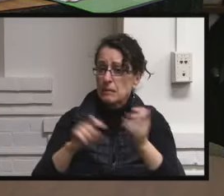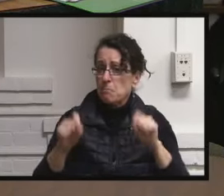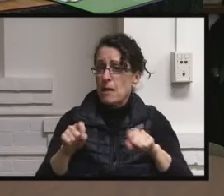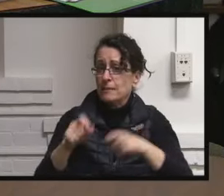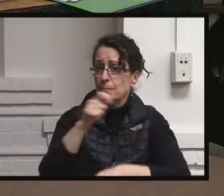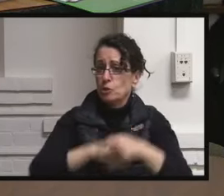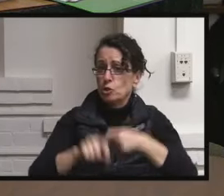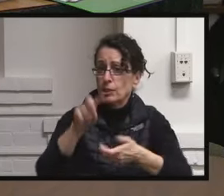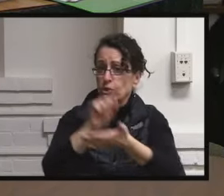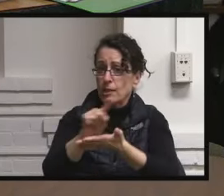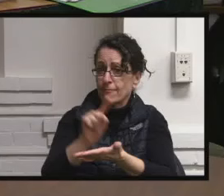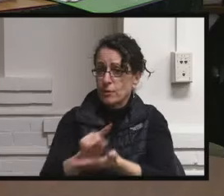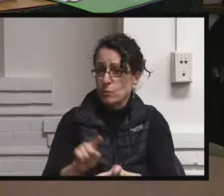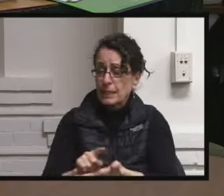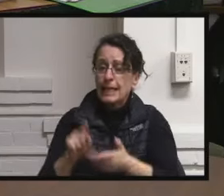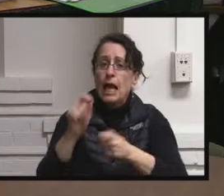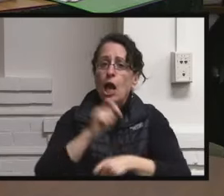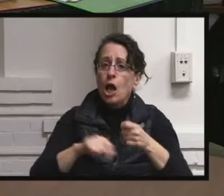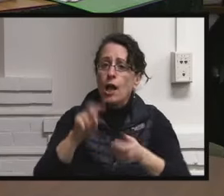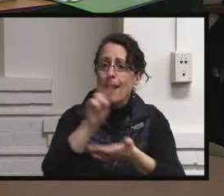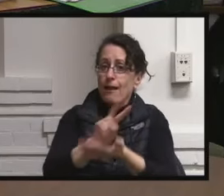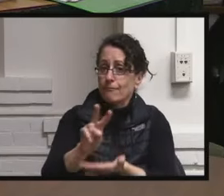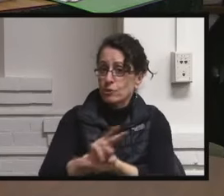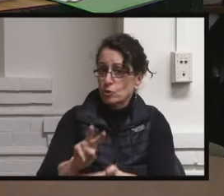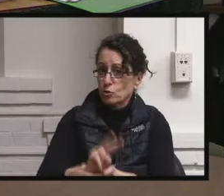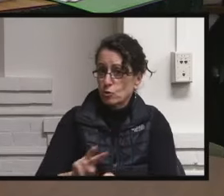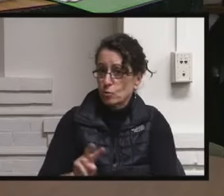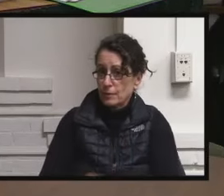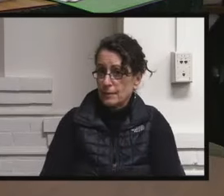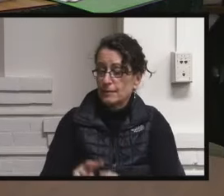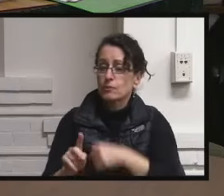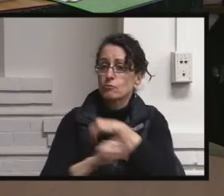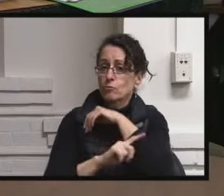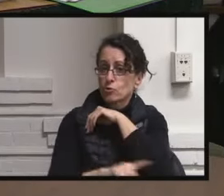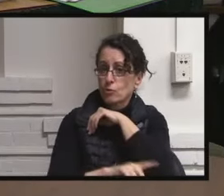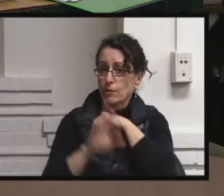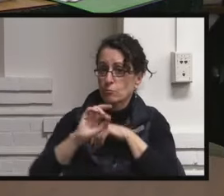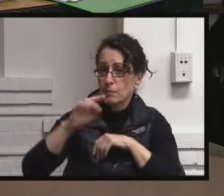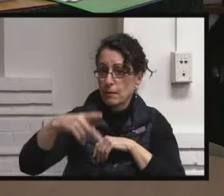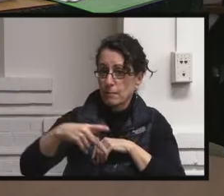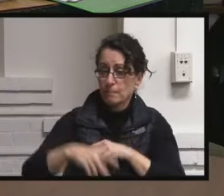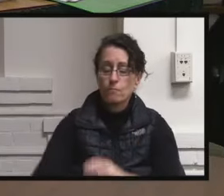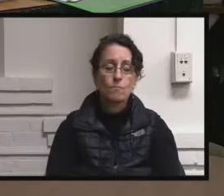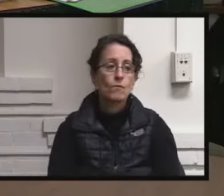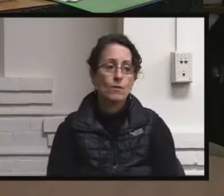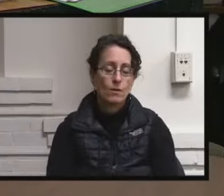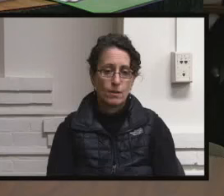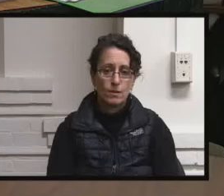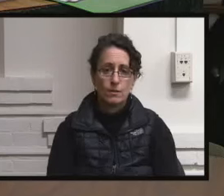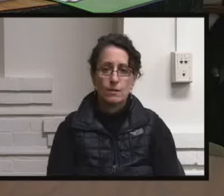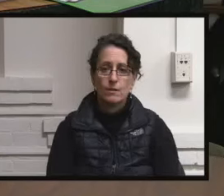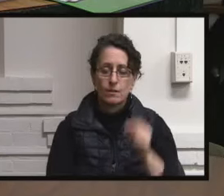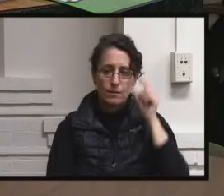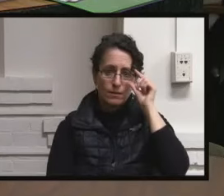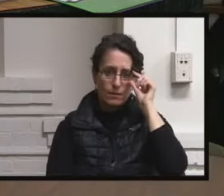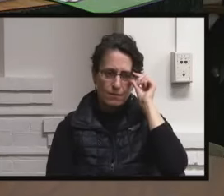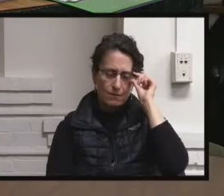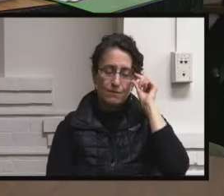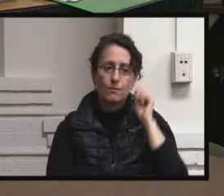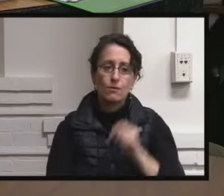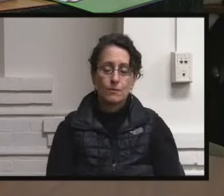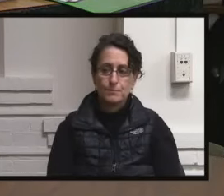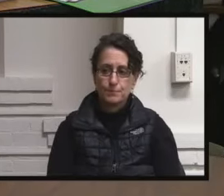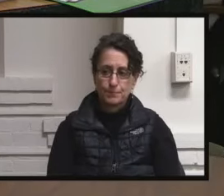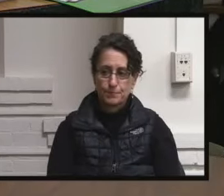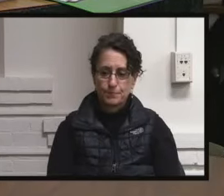trash pickup. Sure. I'll speak to that initially. We believe there's a real opportunity here to make this